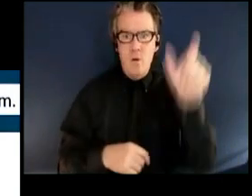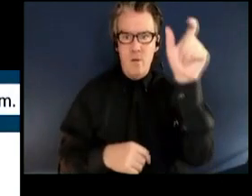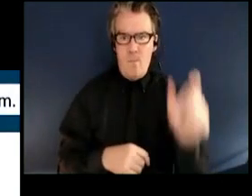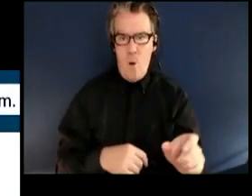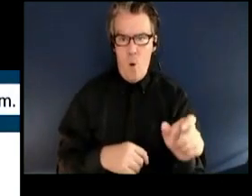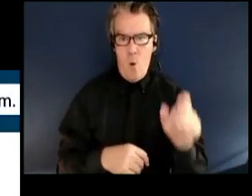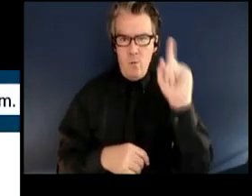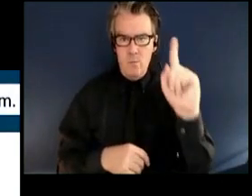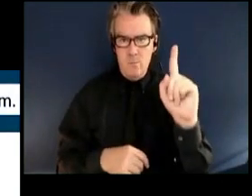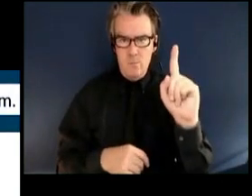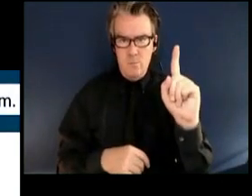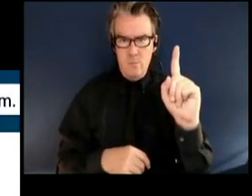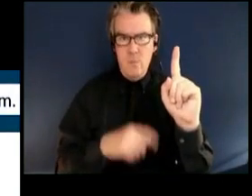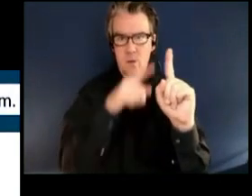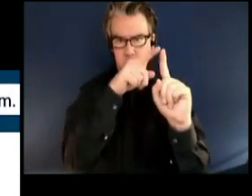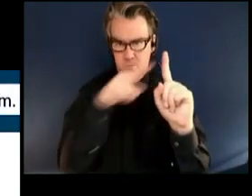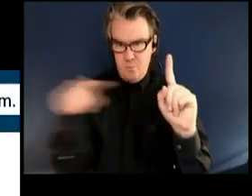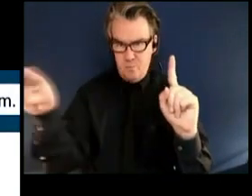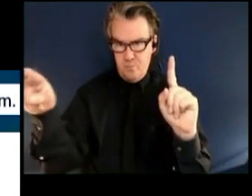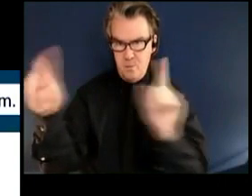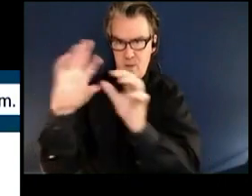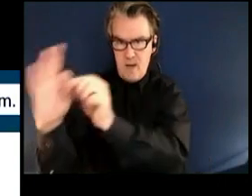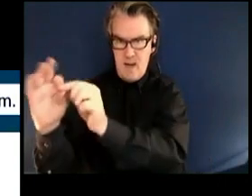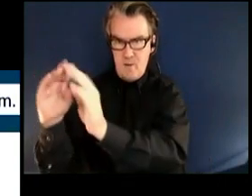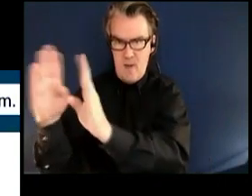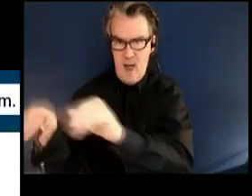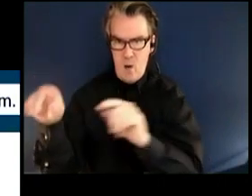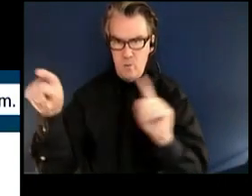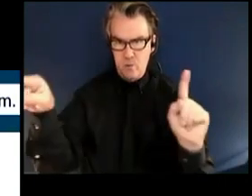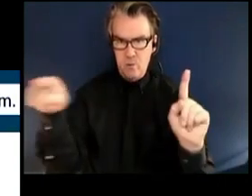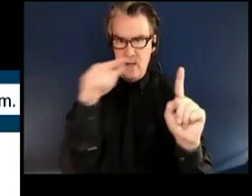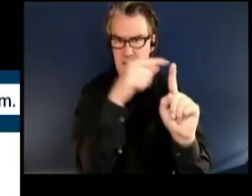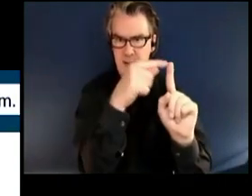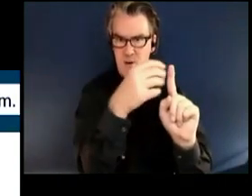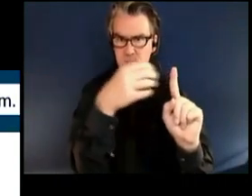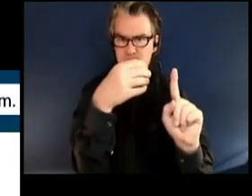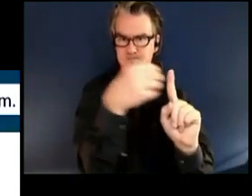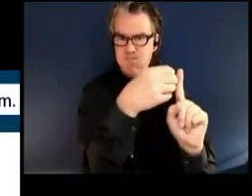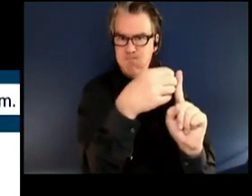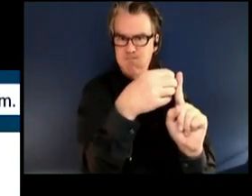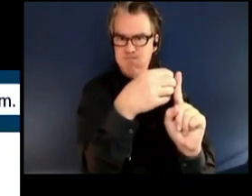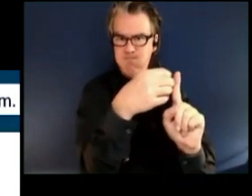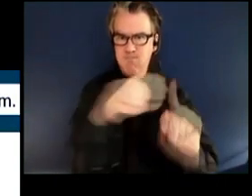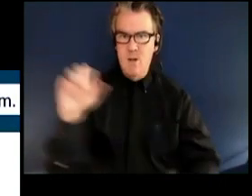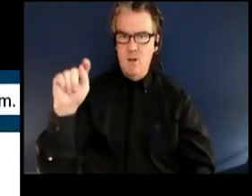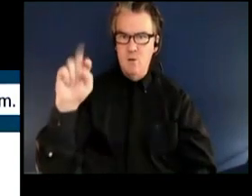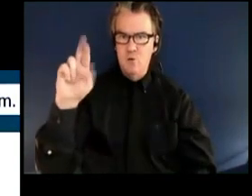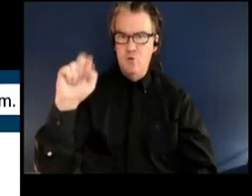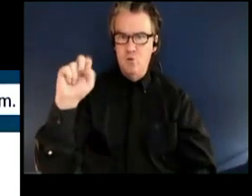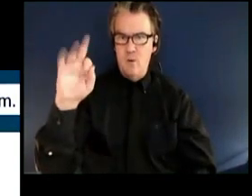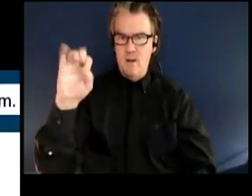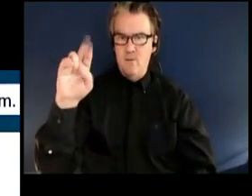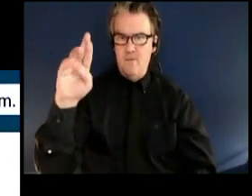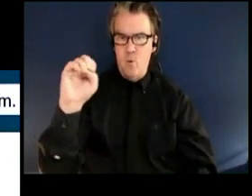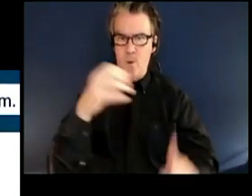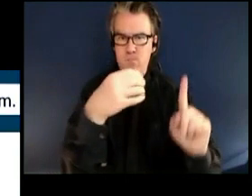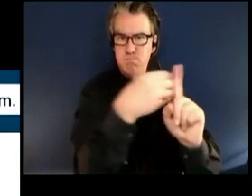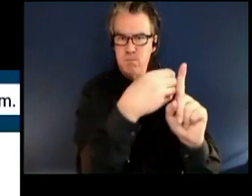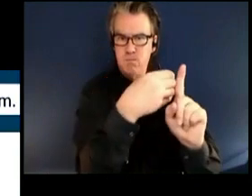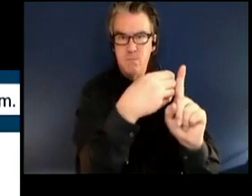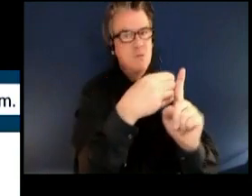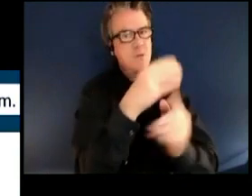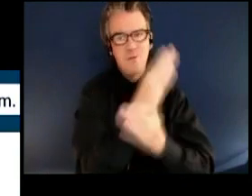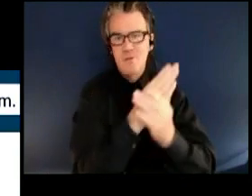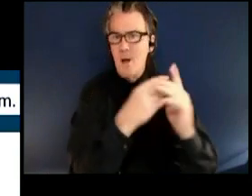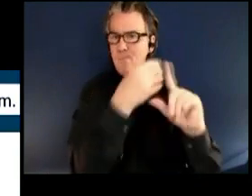your electric meter. Those wires we're finding down and damaged due to the high winds and the